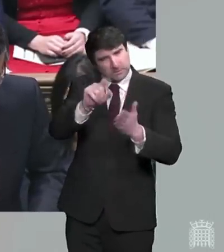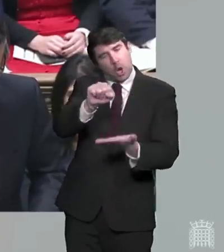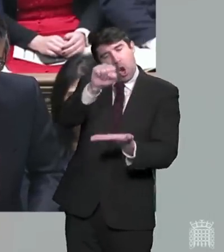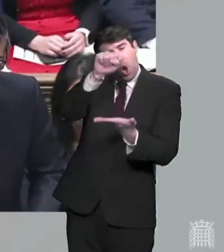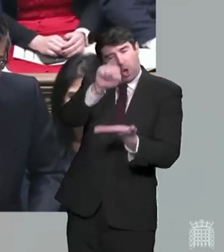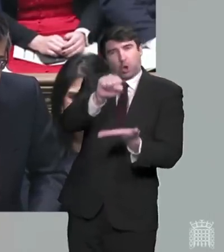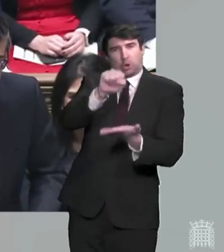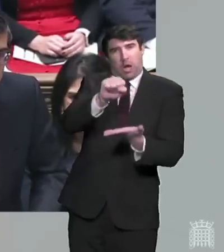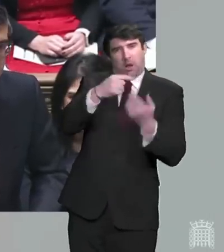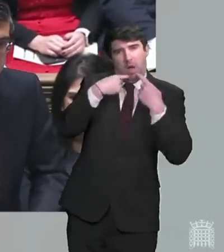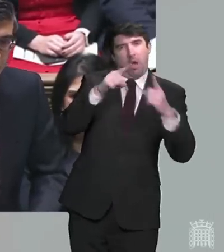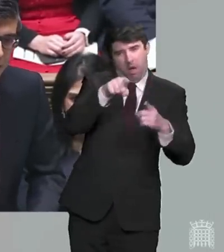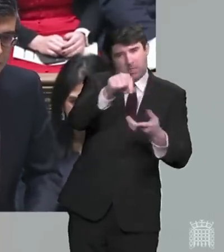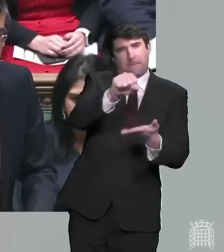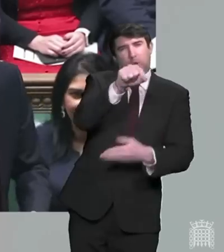spending commitments